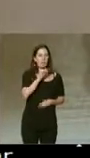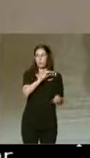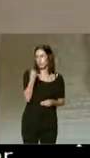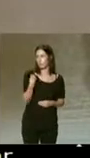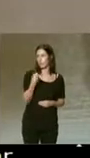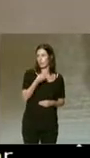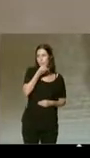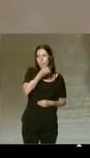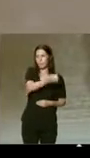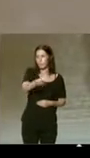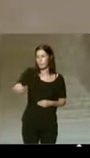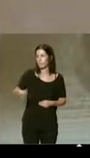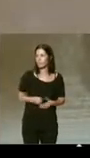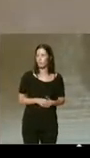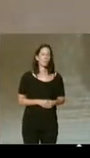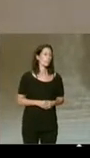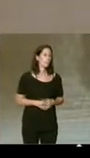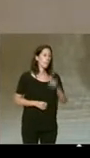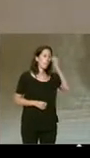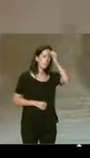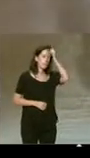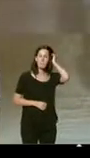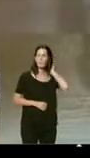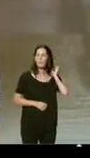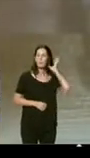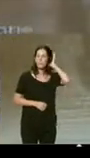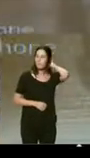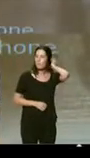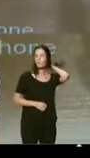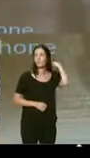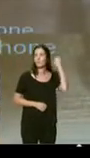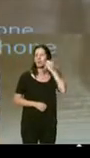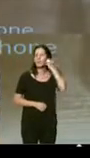a question, please request the microphone.